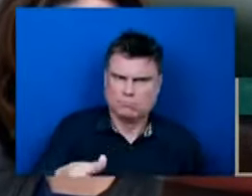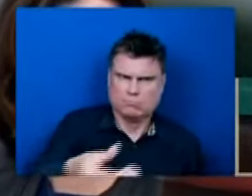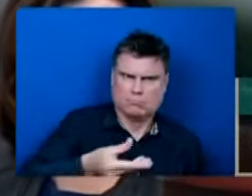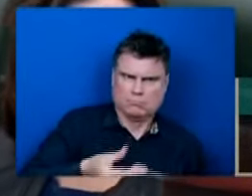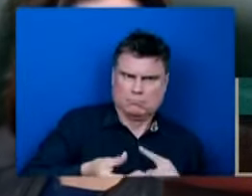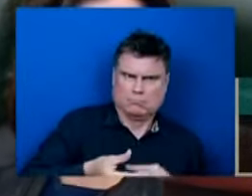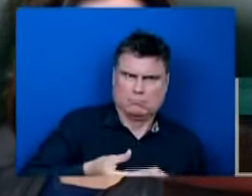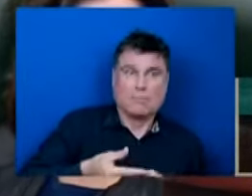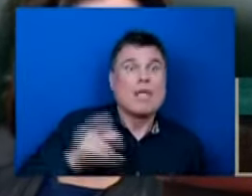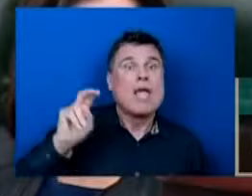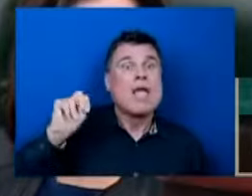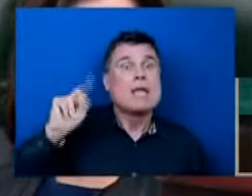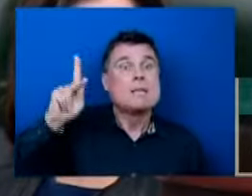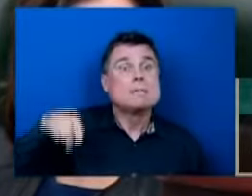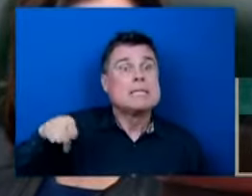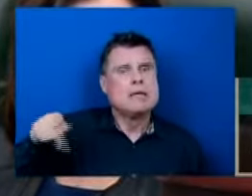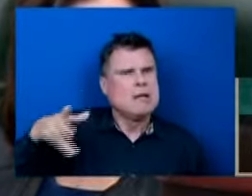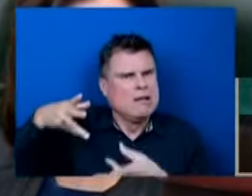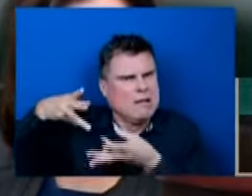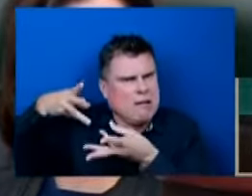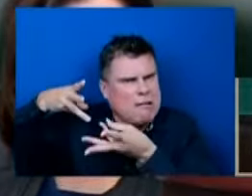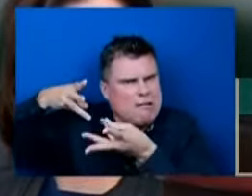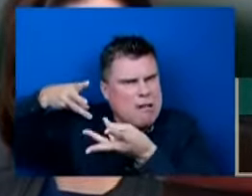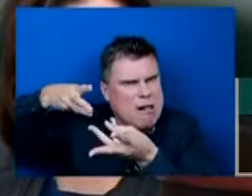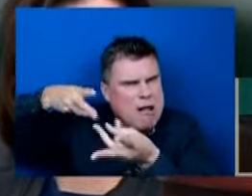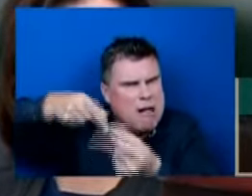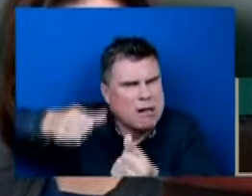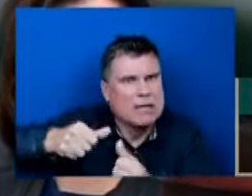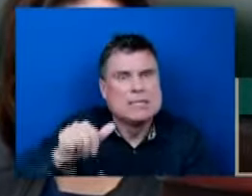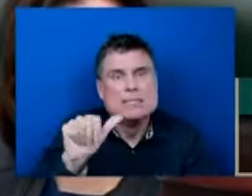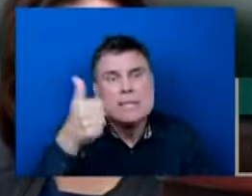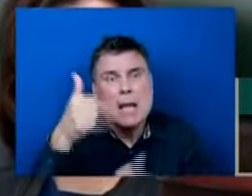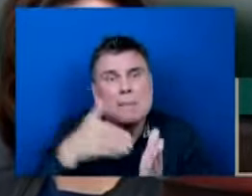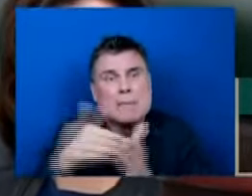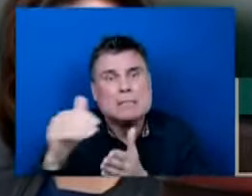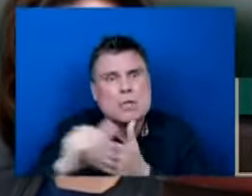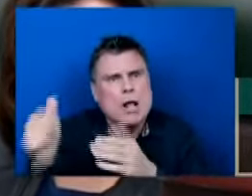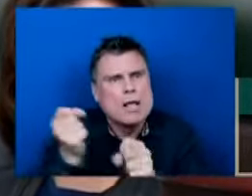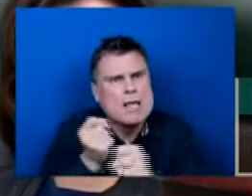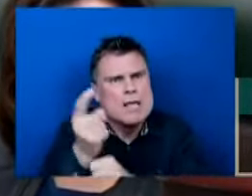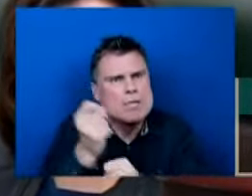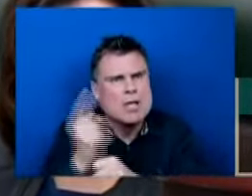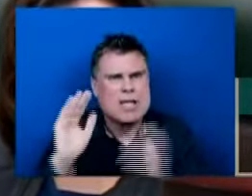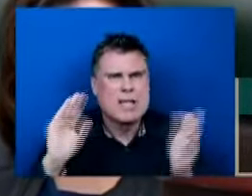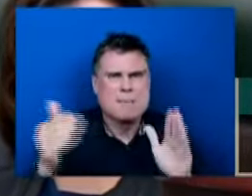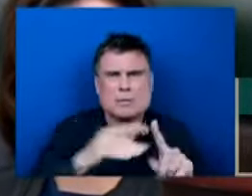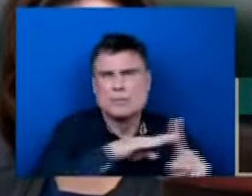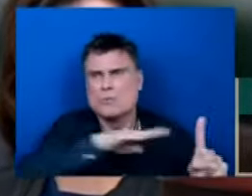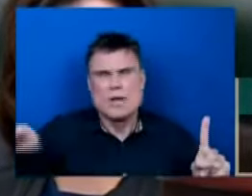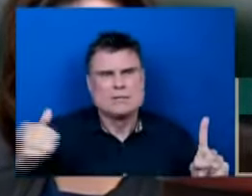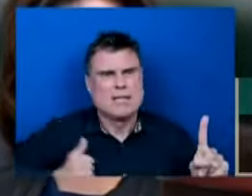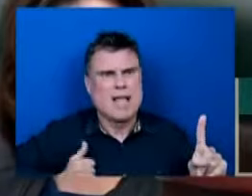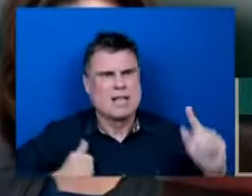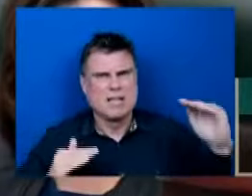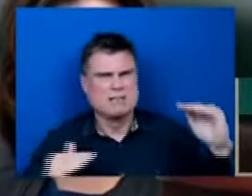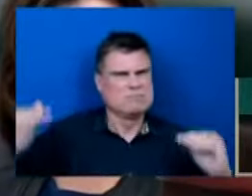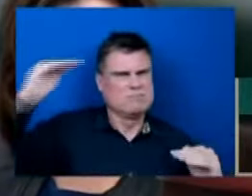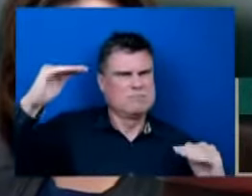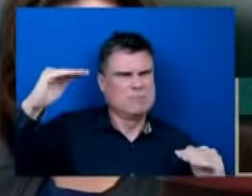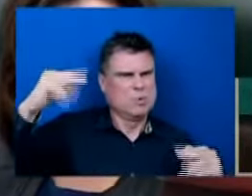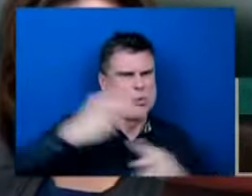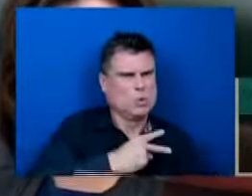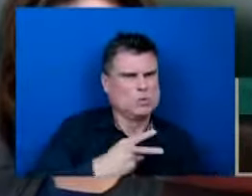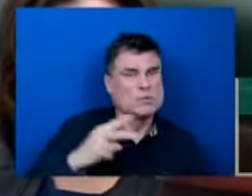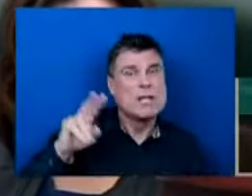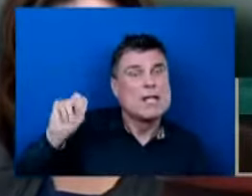provinces. Moreover, Mr. Speaker, the previous government's operating spending was increasing by 4% per year. Had